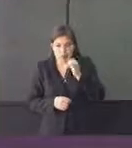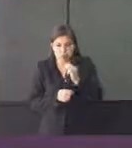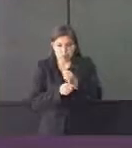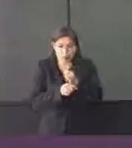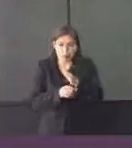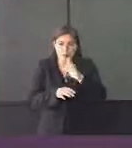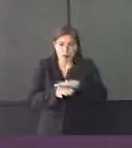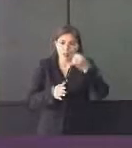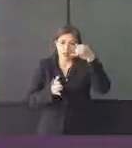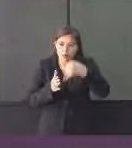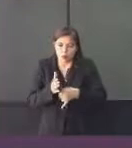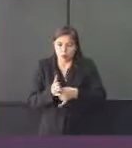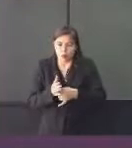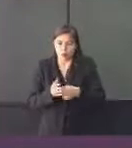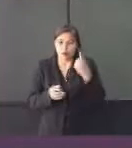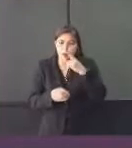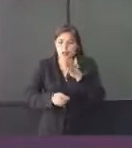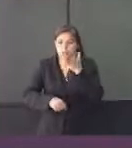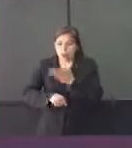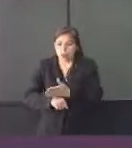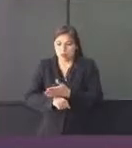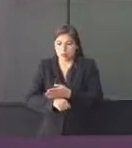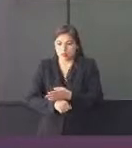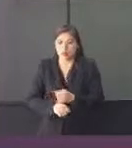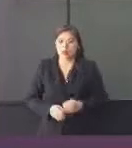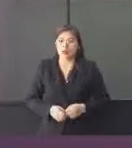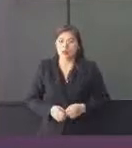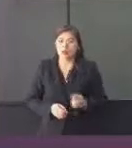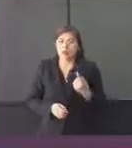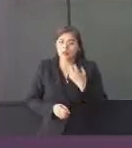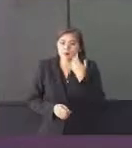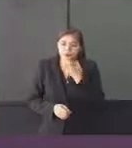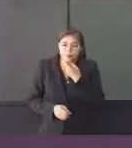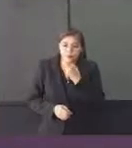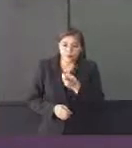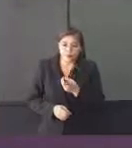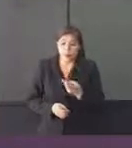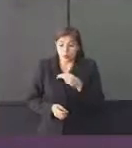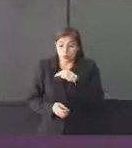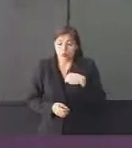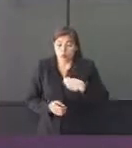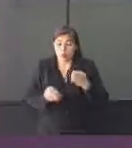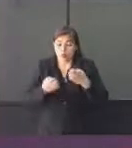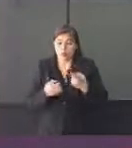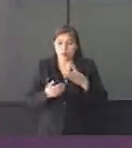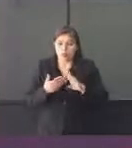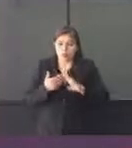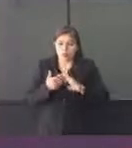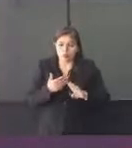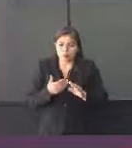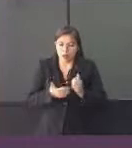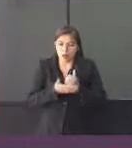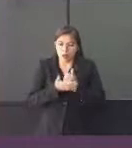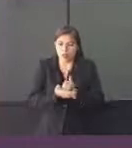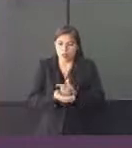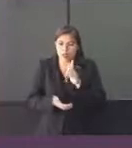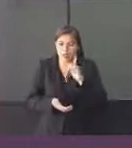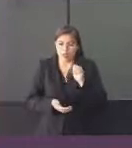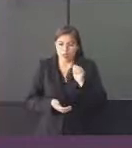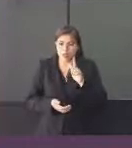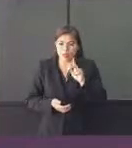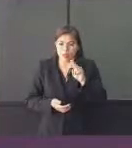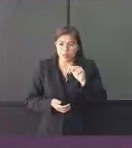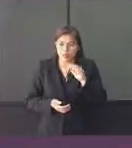we have specialized investigation and also specialized sanctions. So we are preventing, because this is